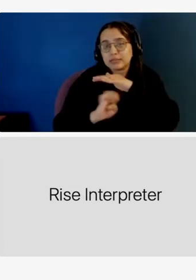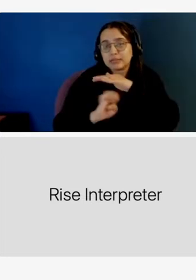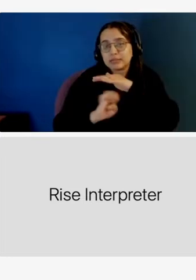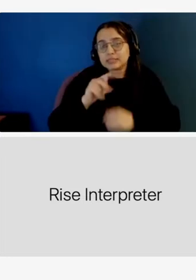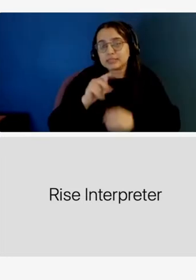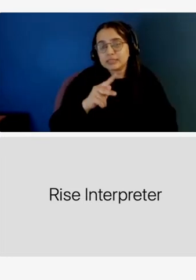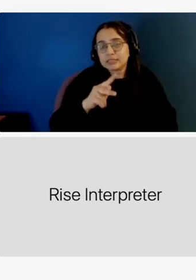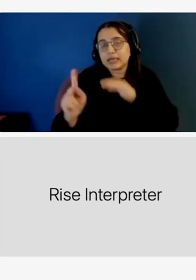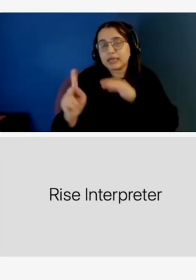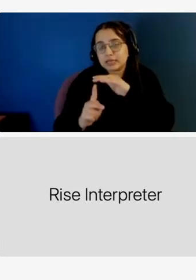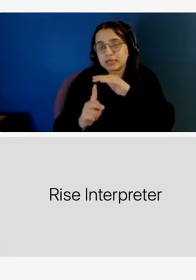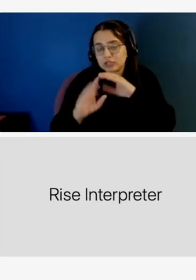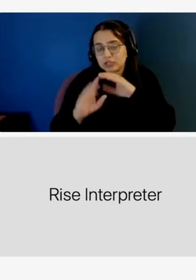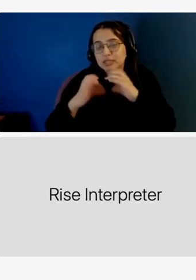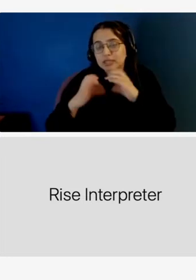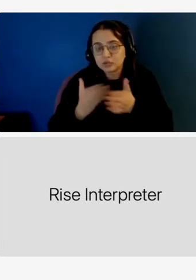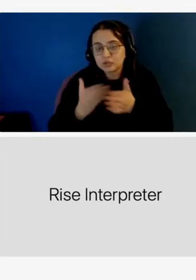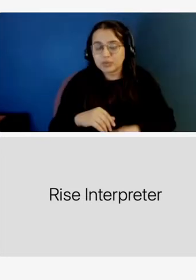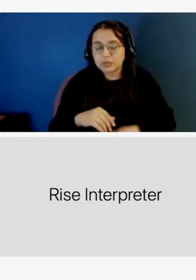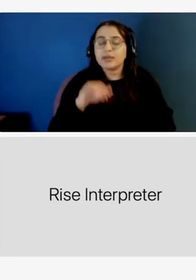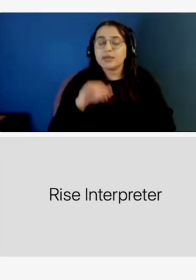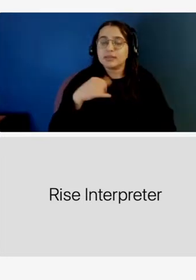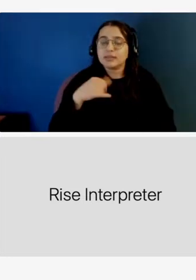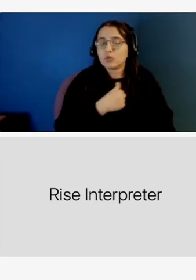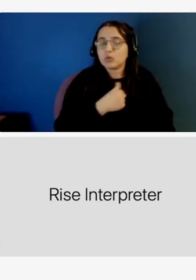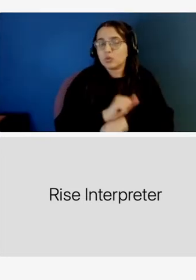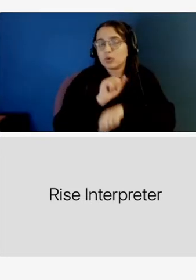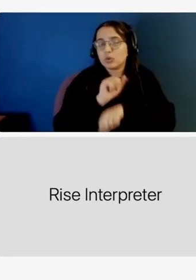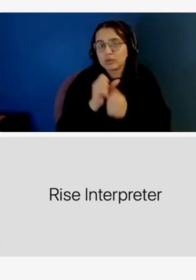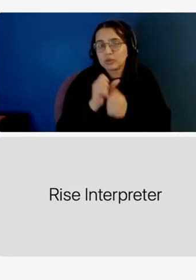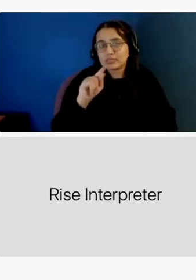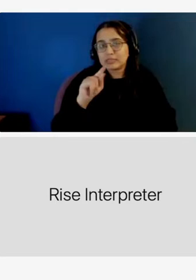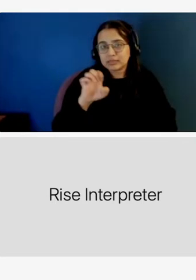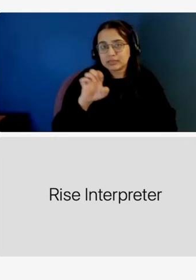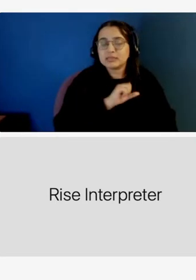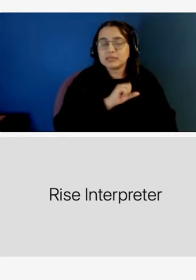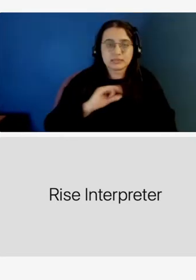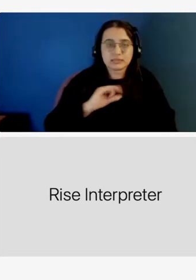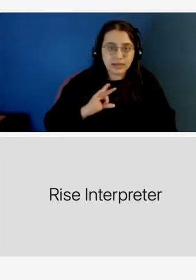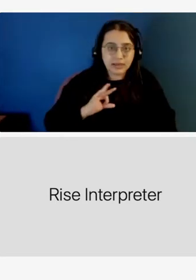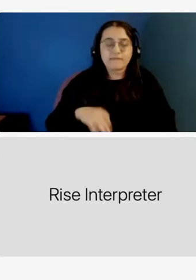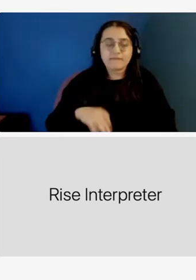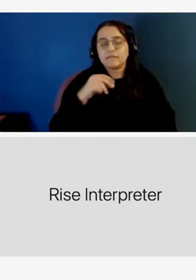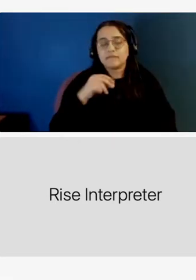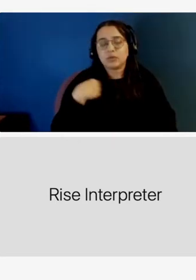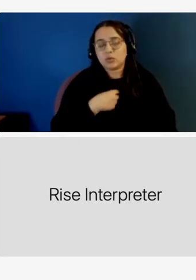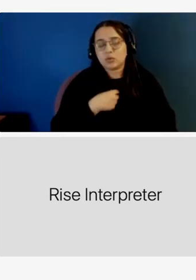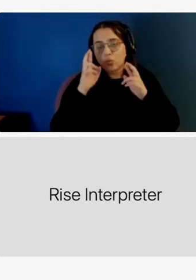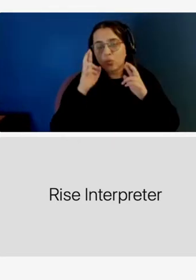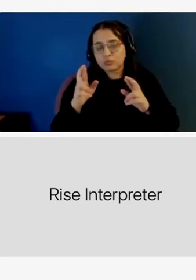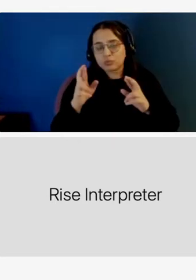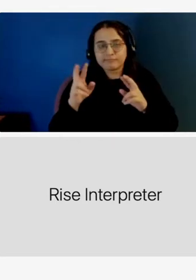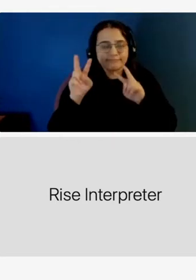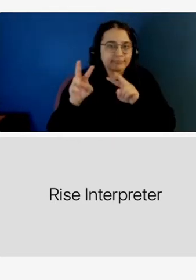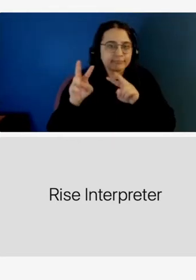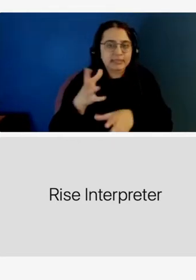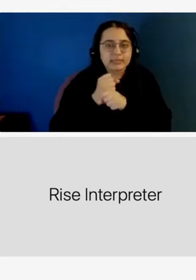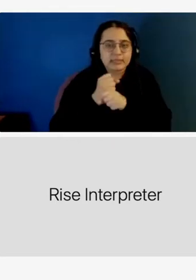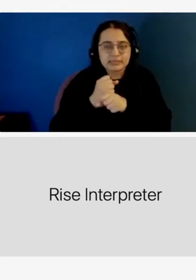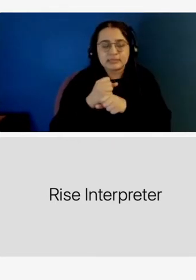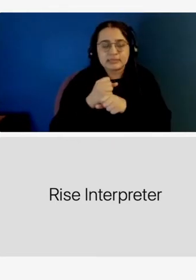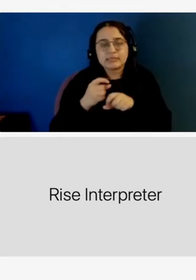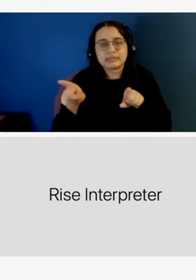staff. And we're also applying for a state match in hopes of receiving some of the state match to help to pay for the